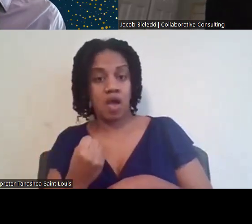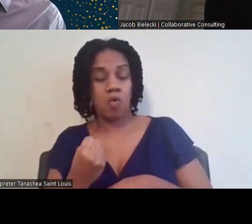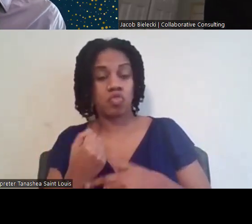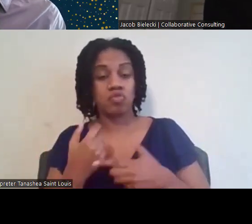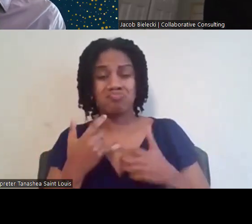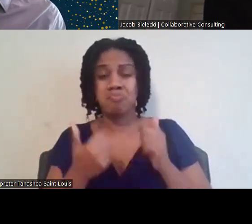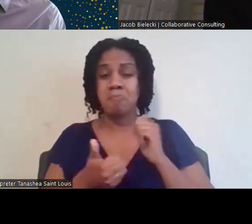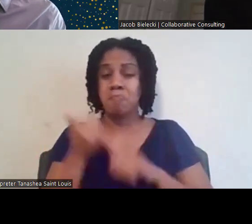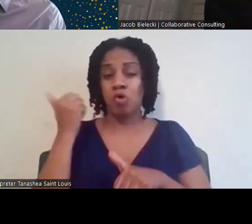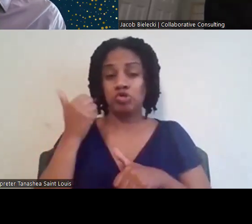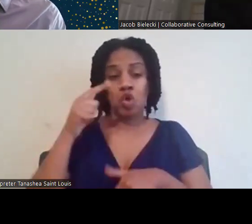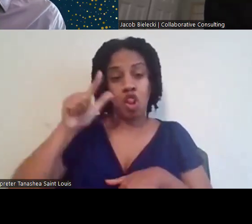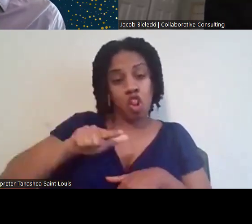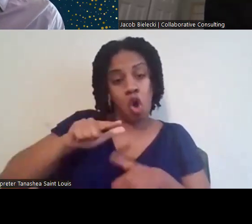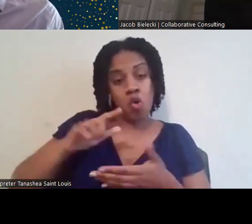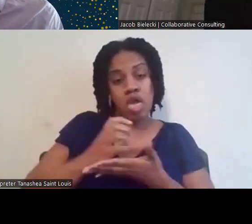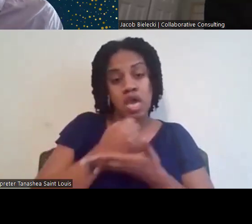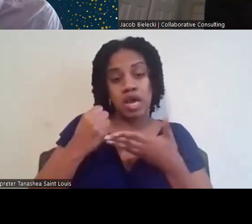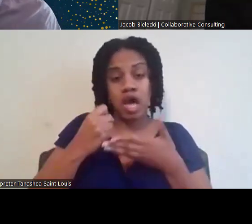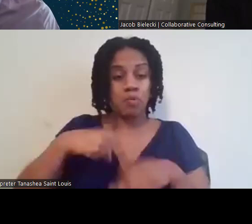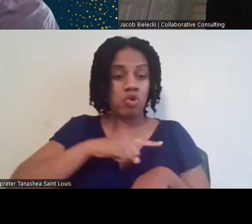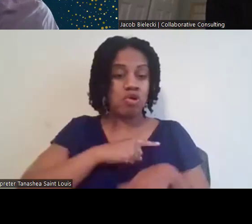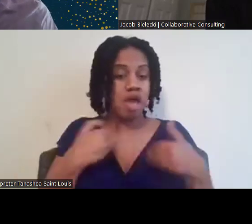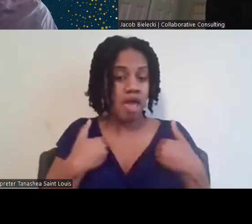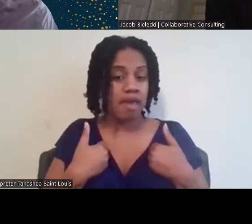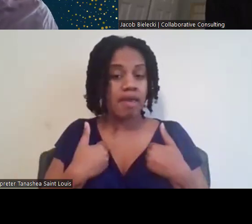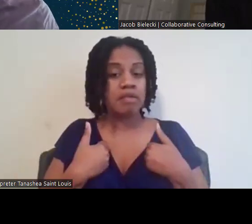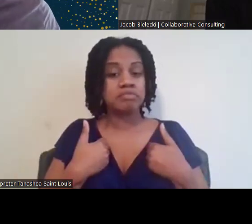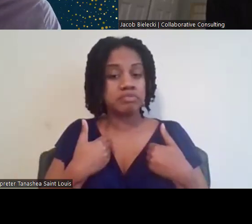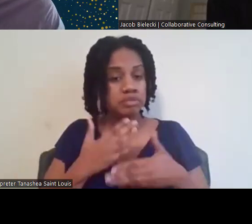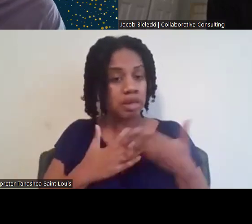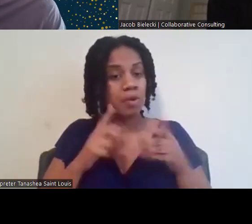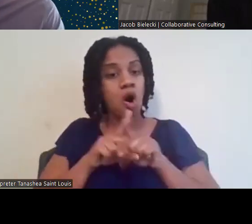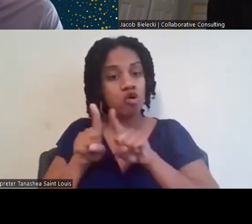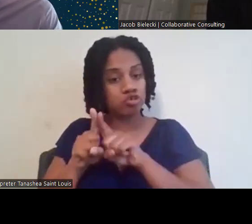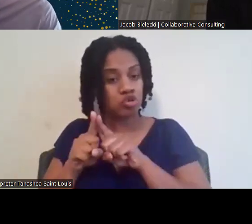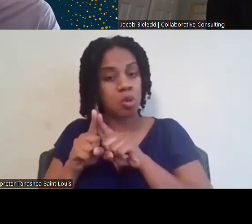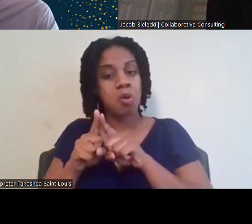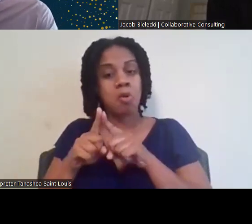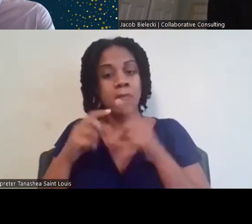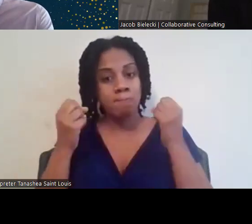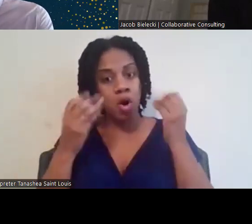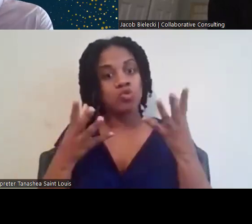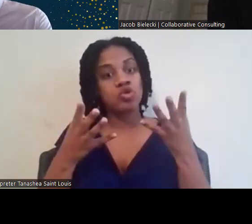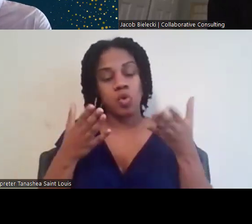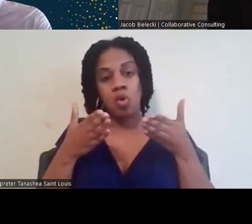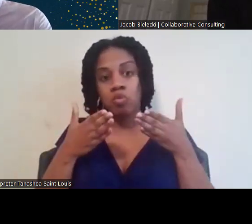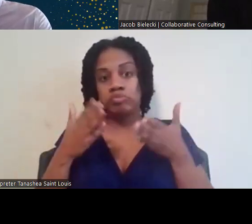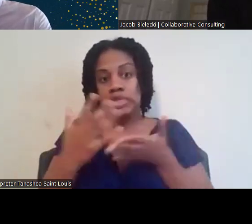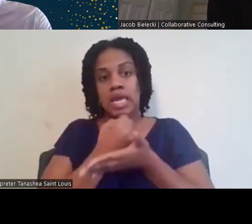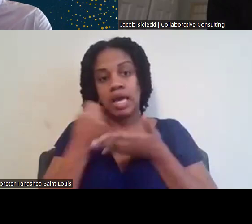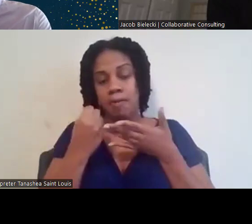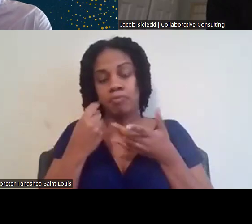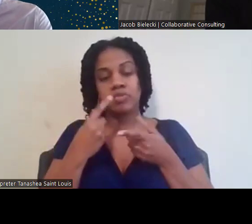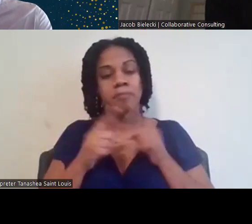were low income, but we had some that also had multiple sources of income. But